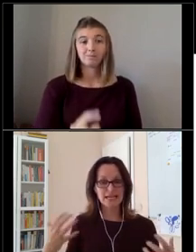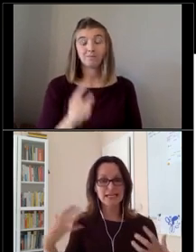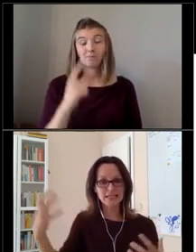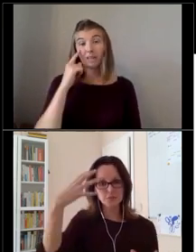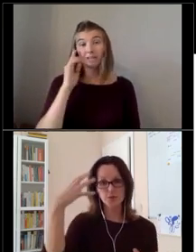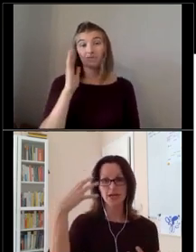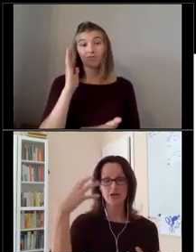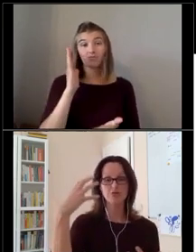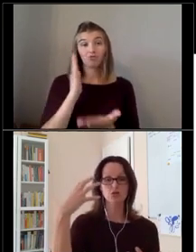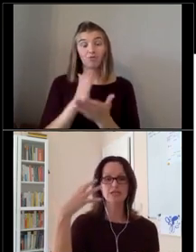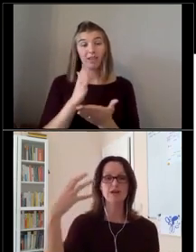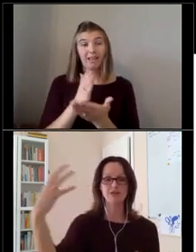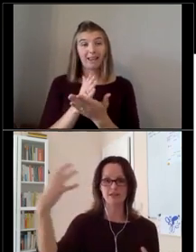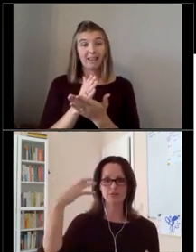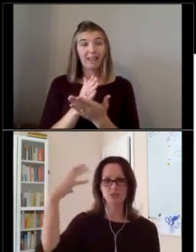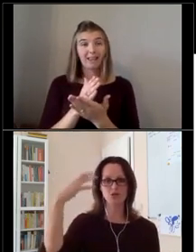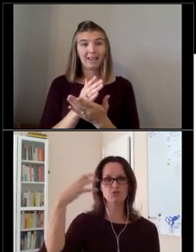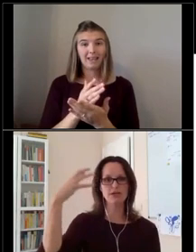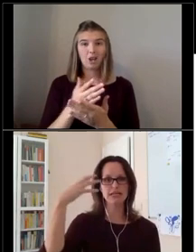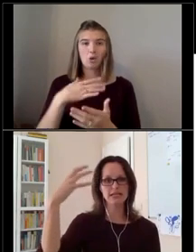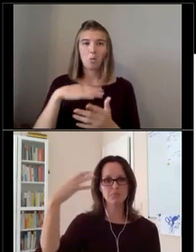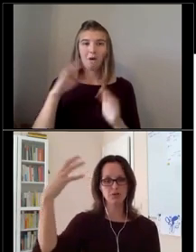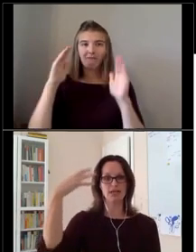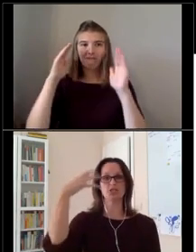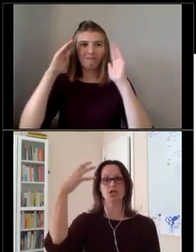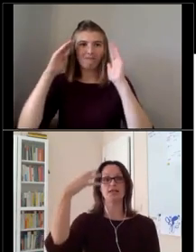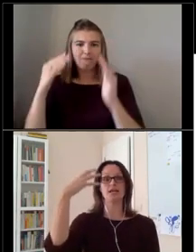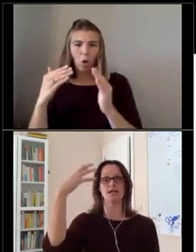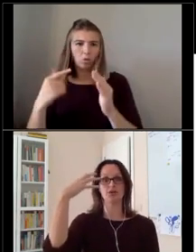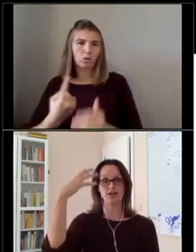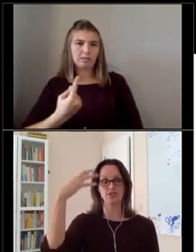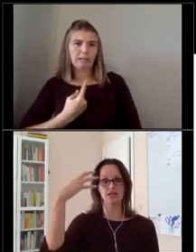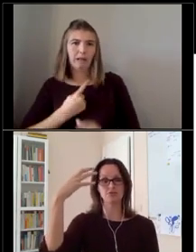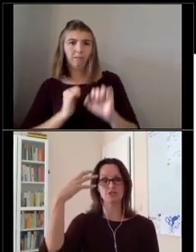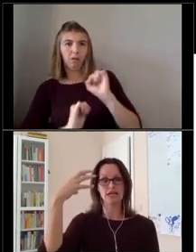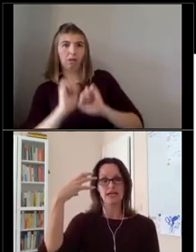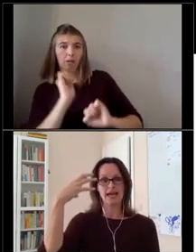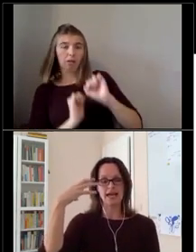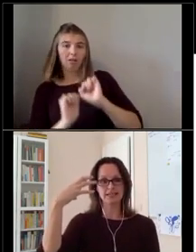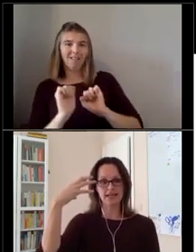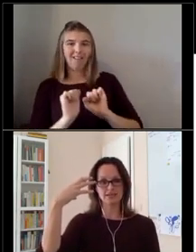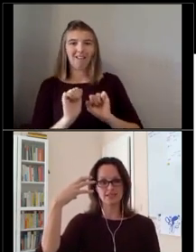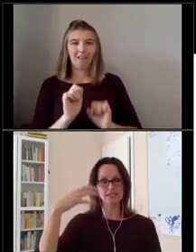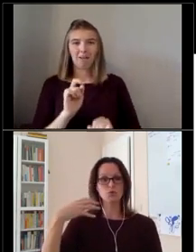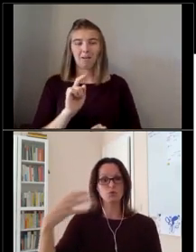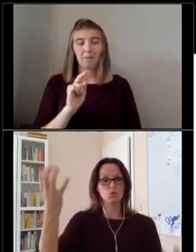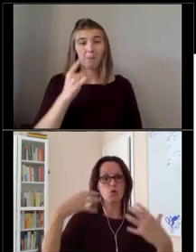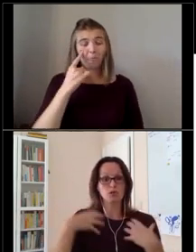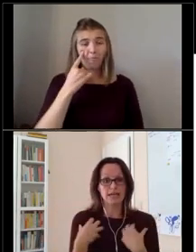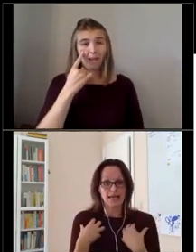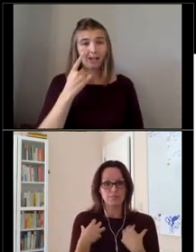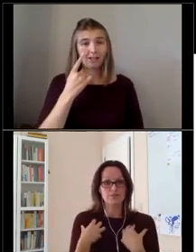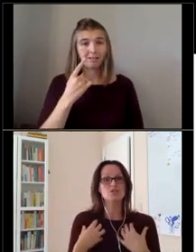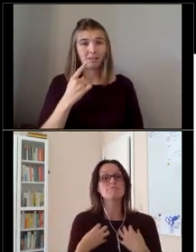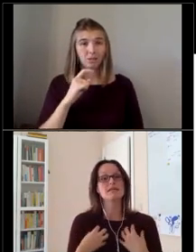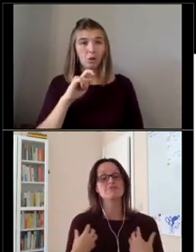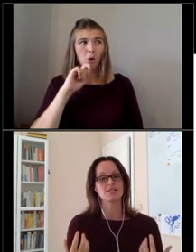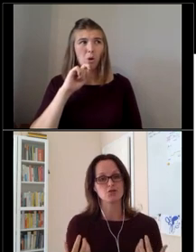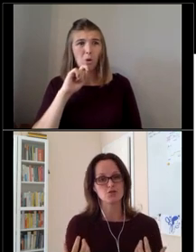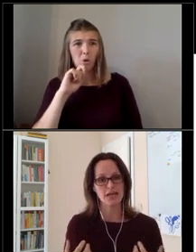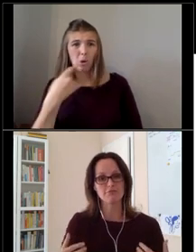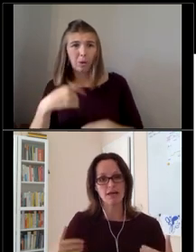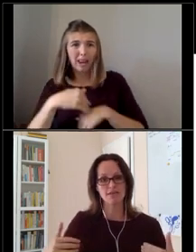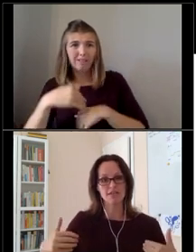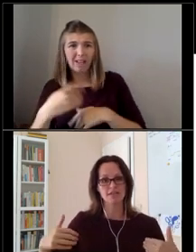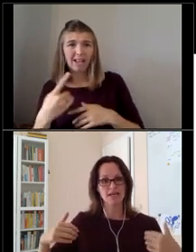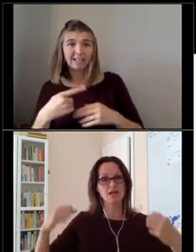it's taking the spotlight off yourself. I think we so readily put that, shine that light on ourselves and see what's going to happen to me